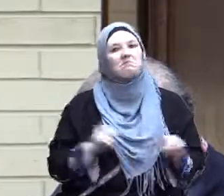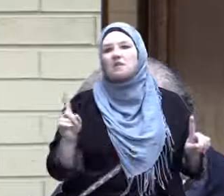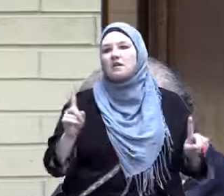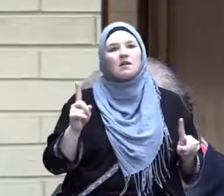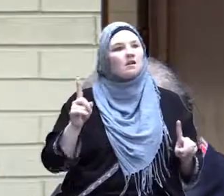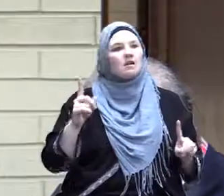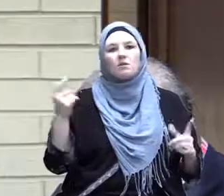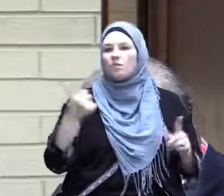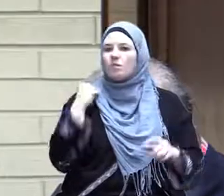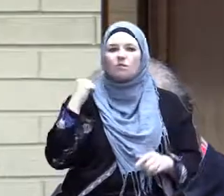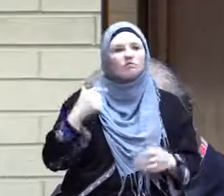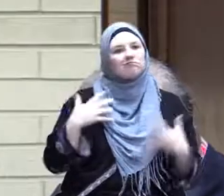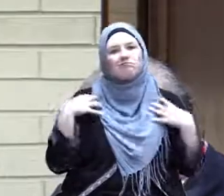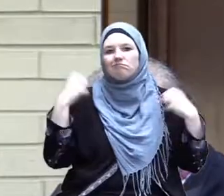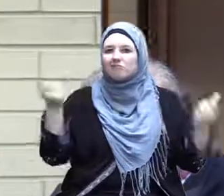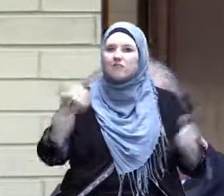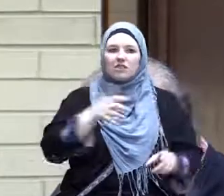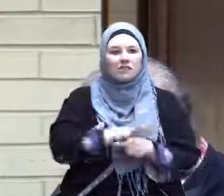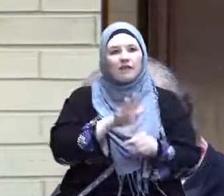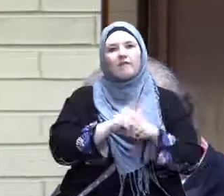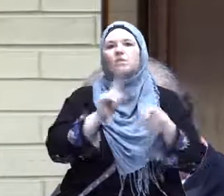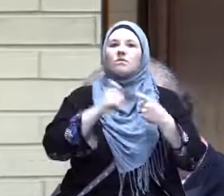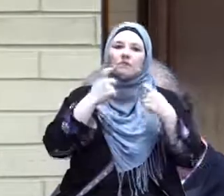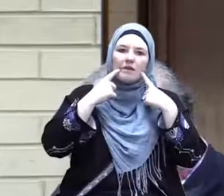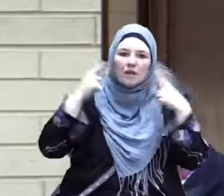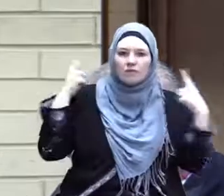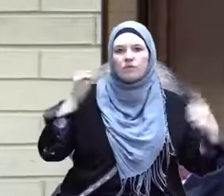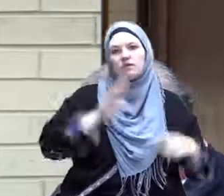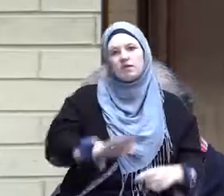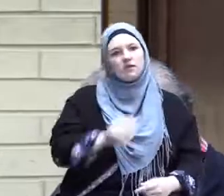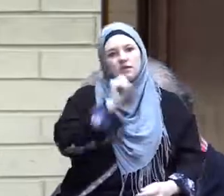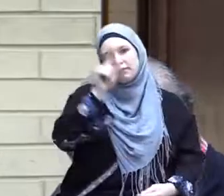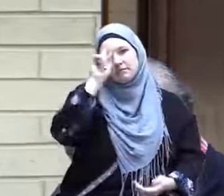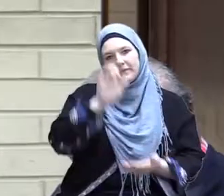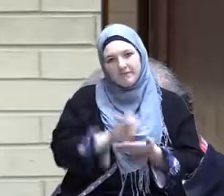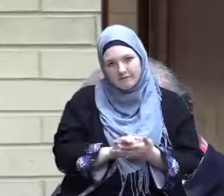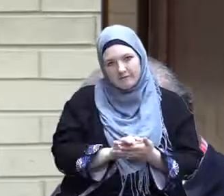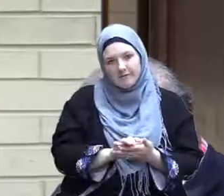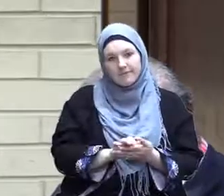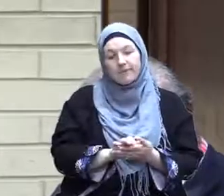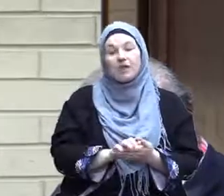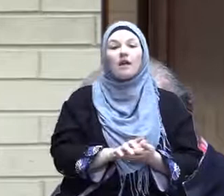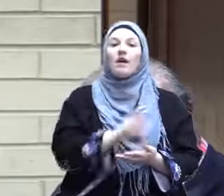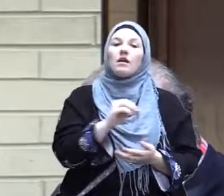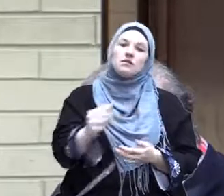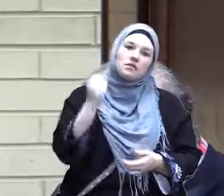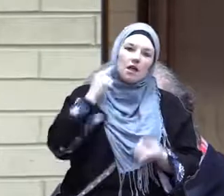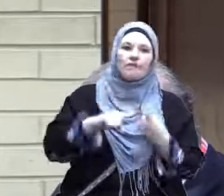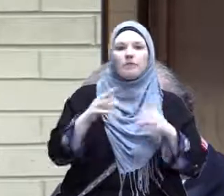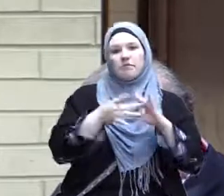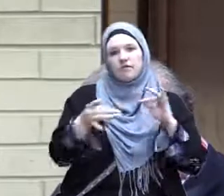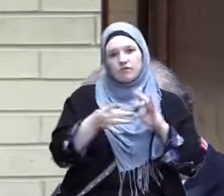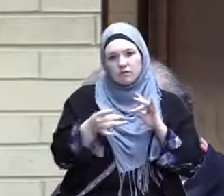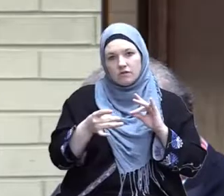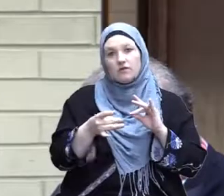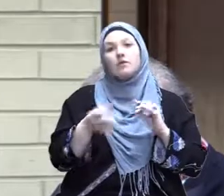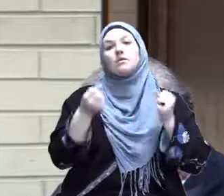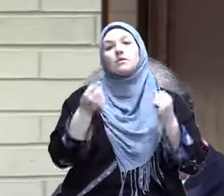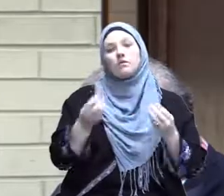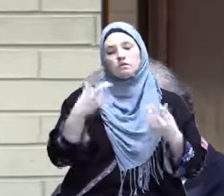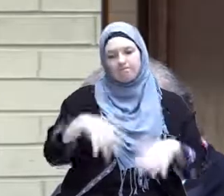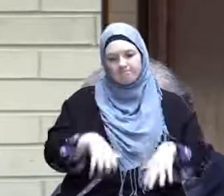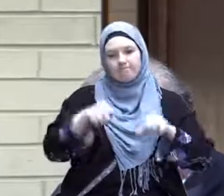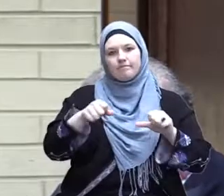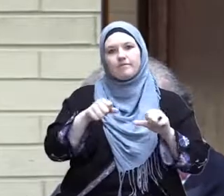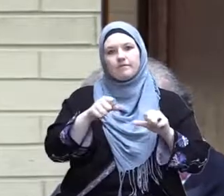not courageous enough to announce his disbelief and denial of the message. So he took